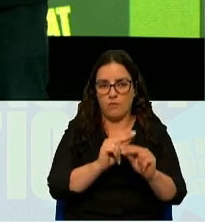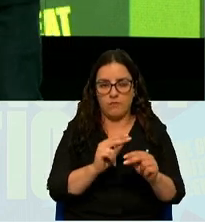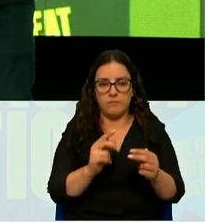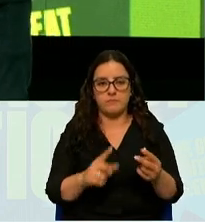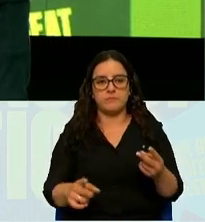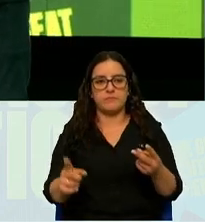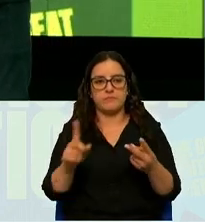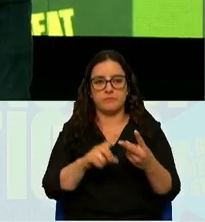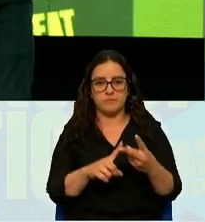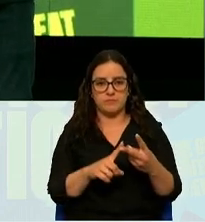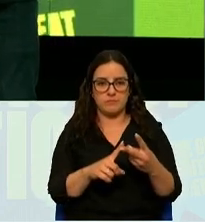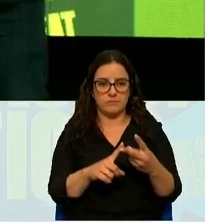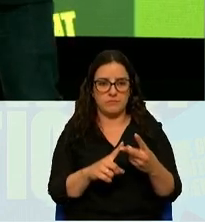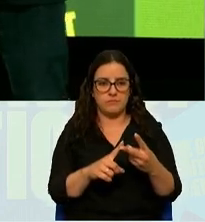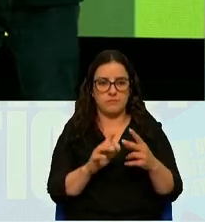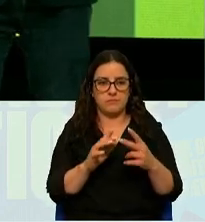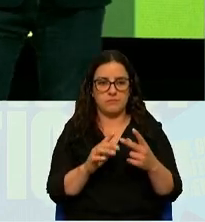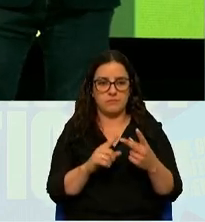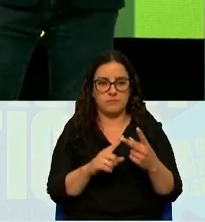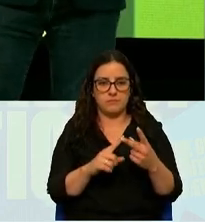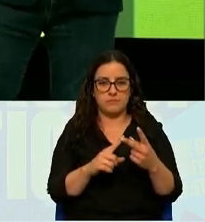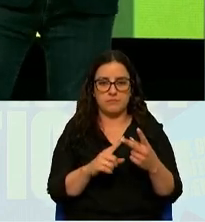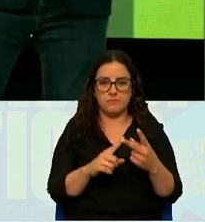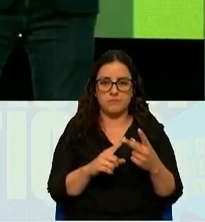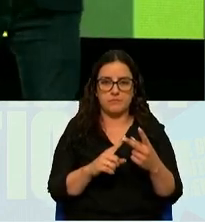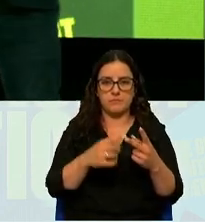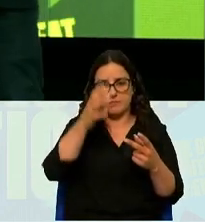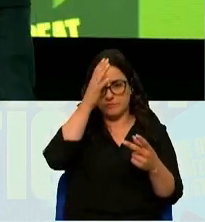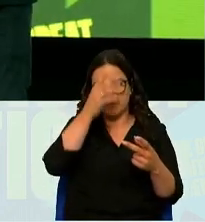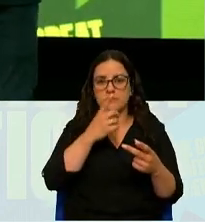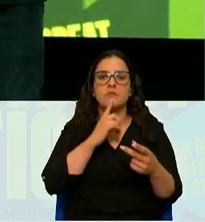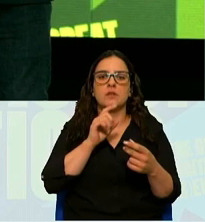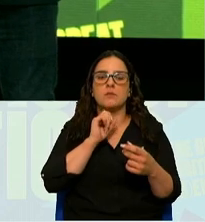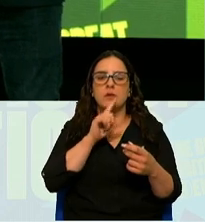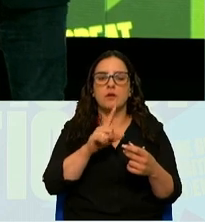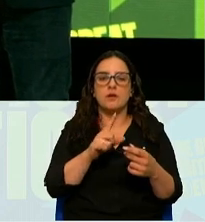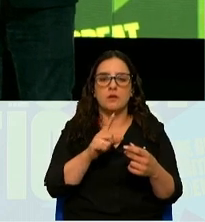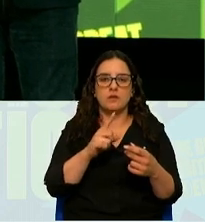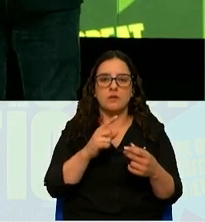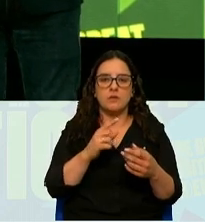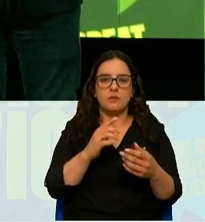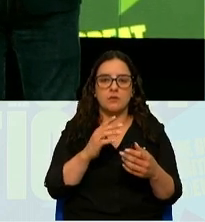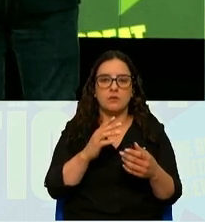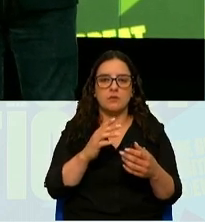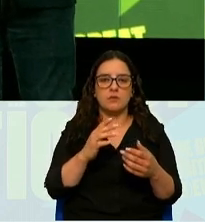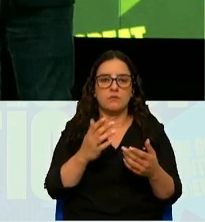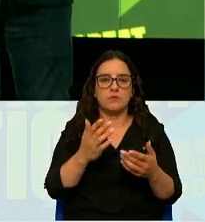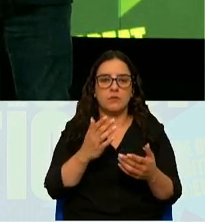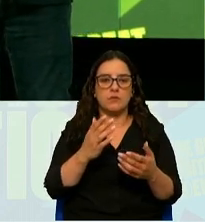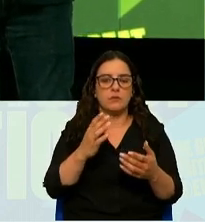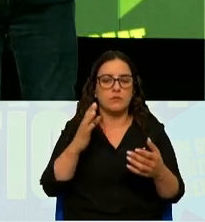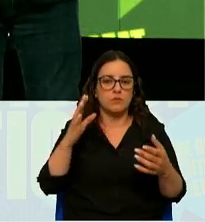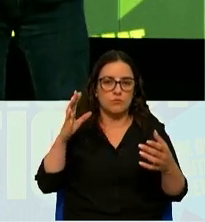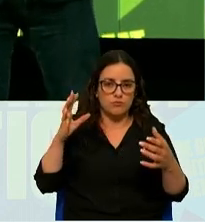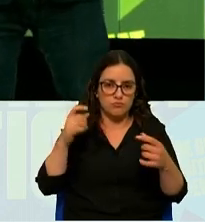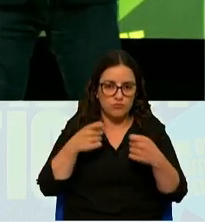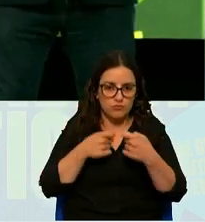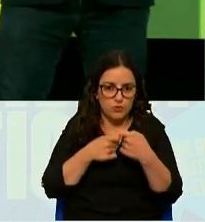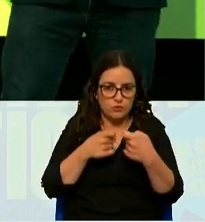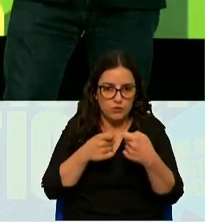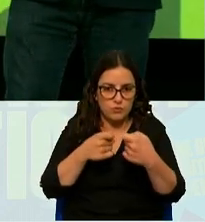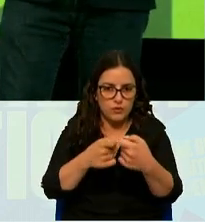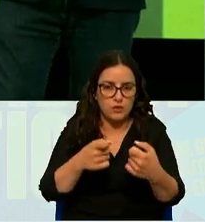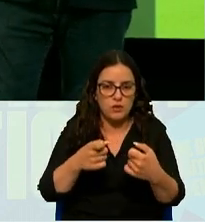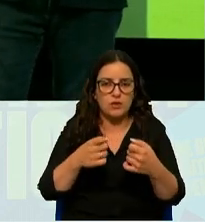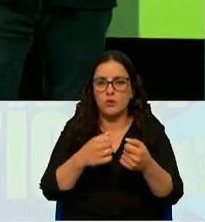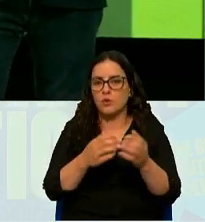is not stopping there, is that AI can go beyond the business unit and get into every employee and every function, right? So